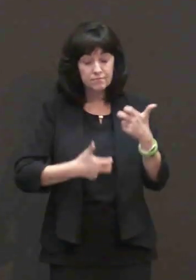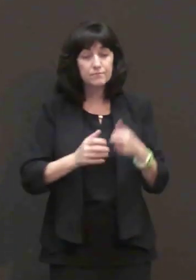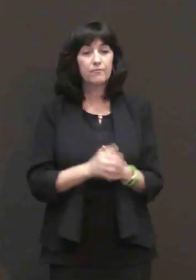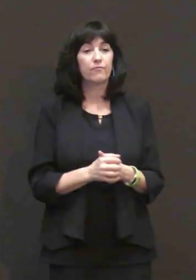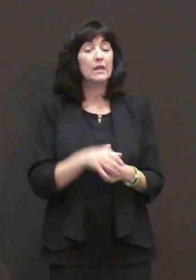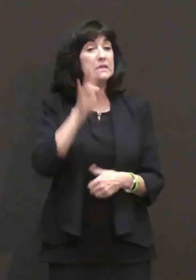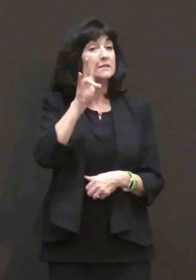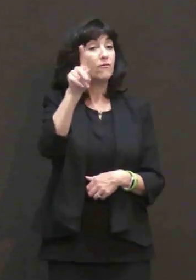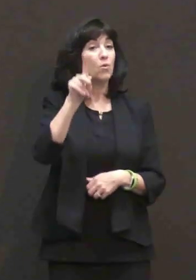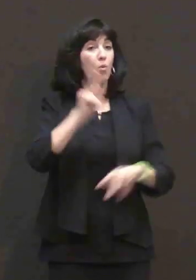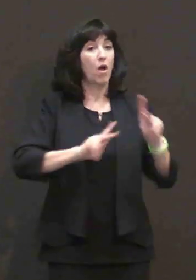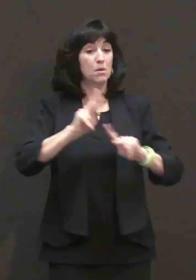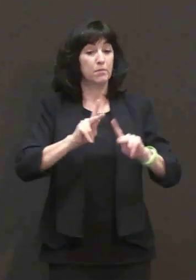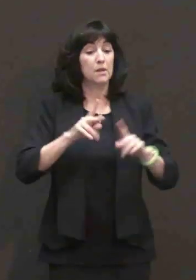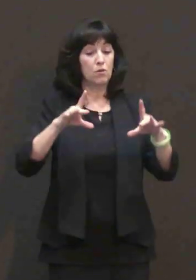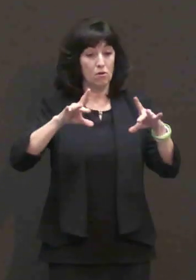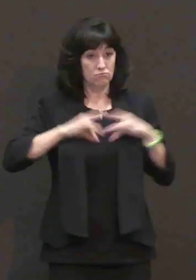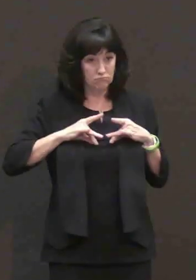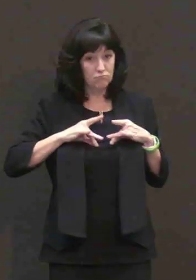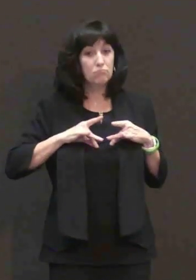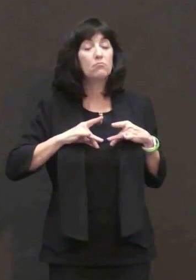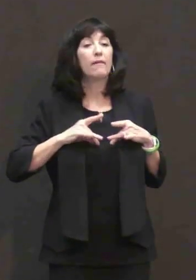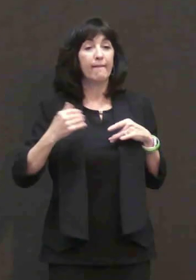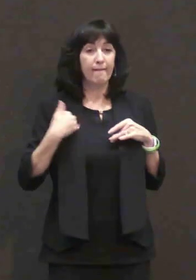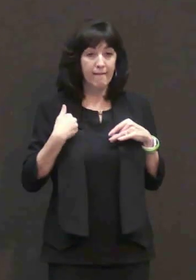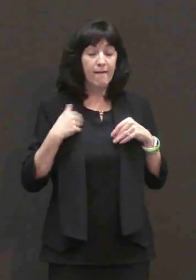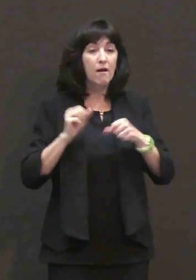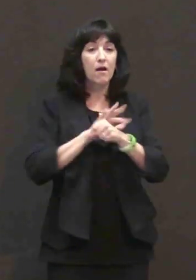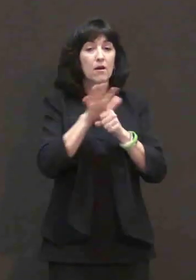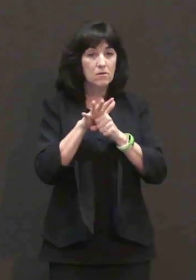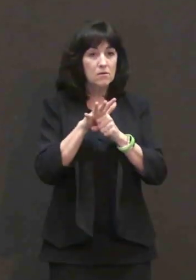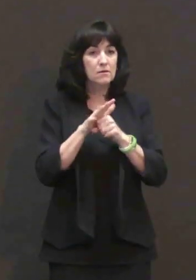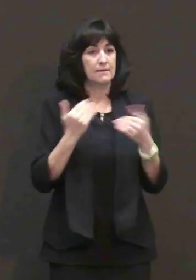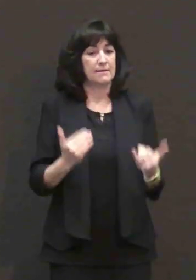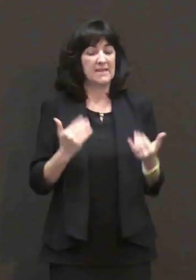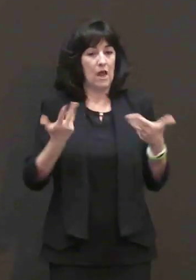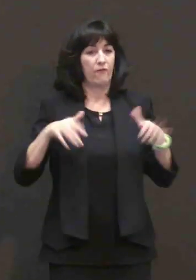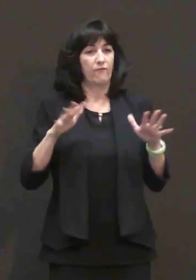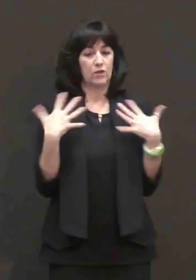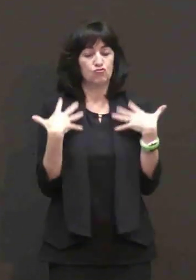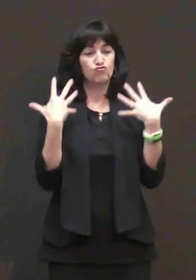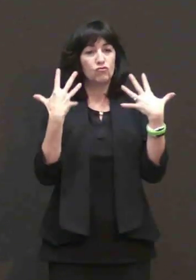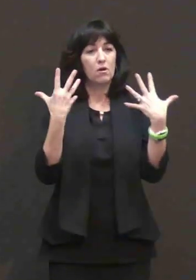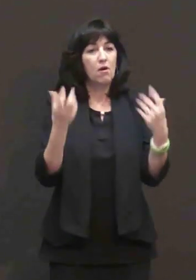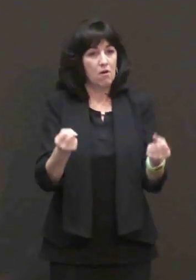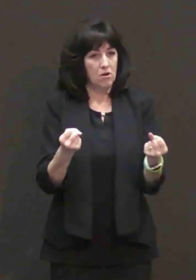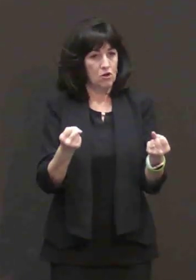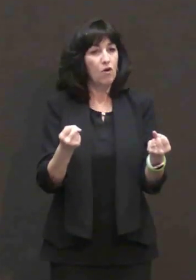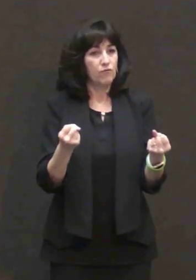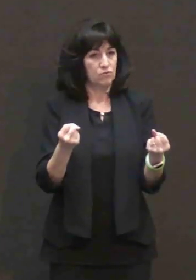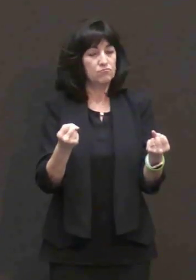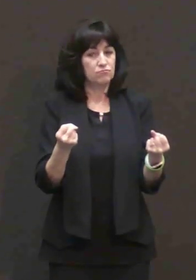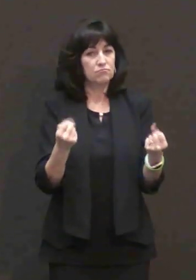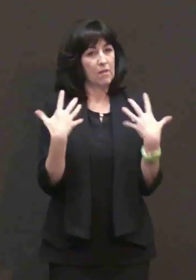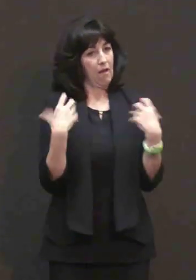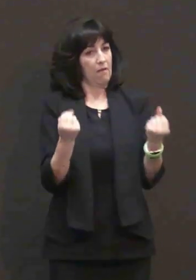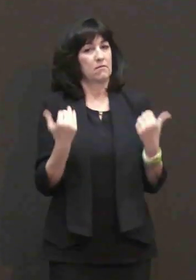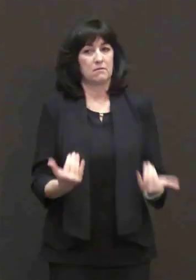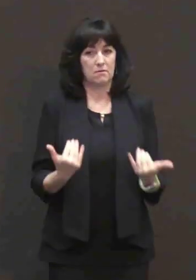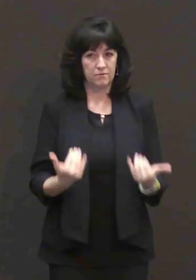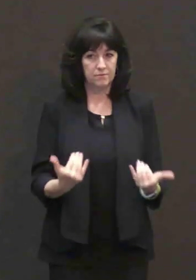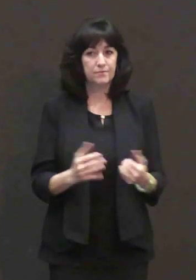and those are people deemed not to be infected by the virus. Dr. Rattay might expand on that. And as of yesterday,